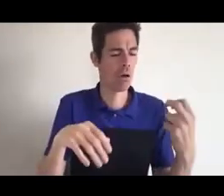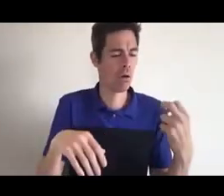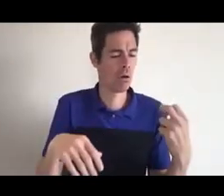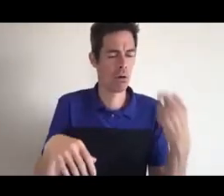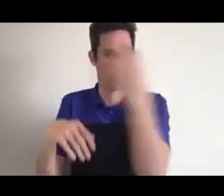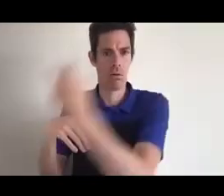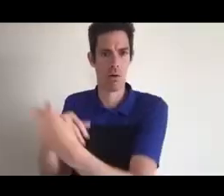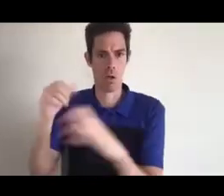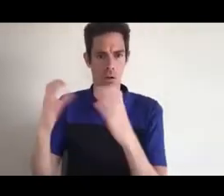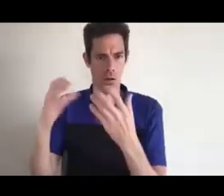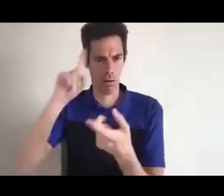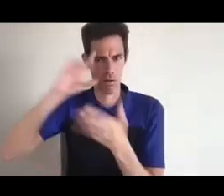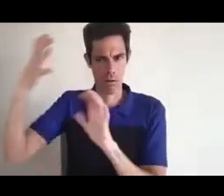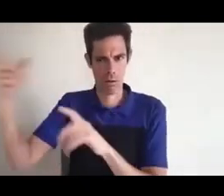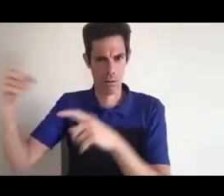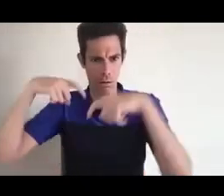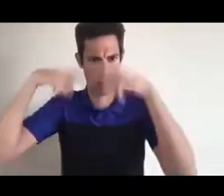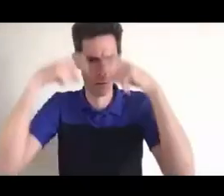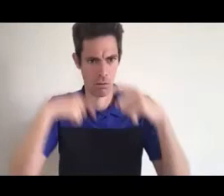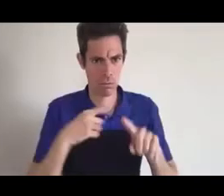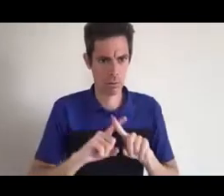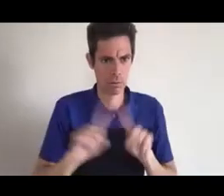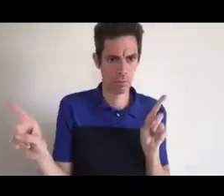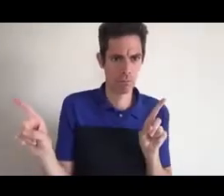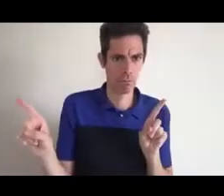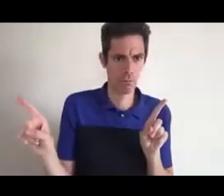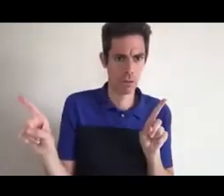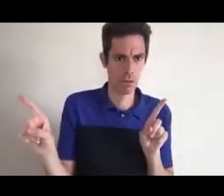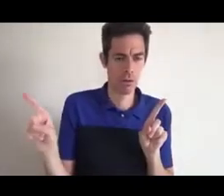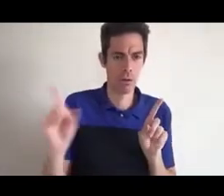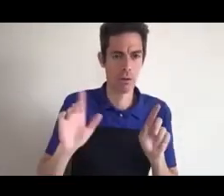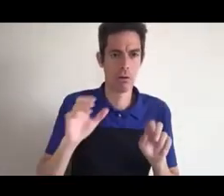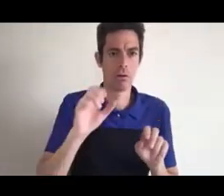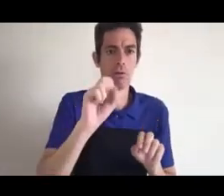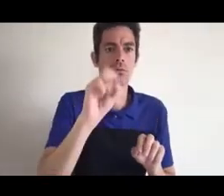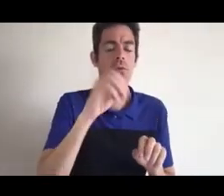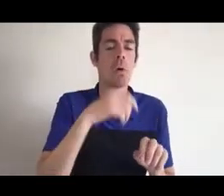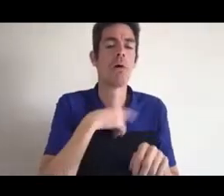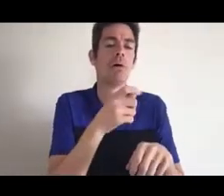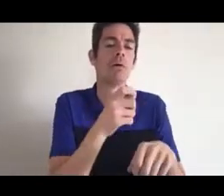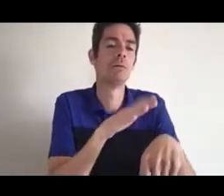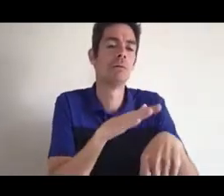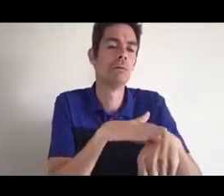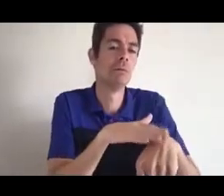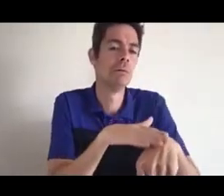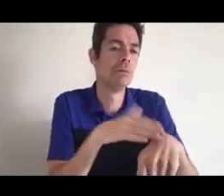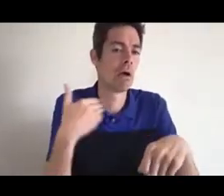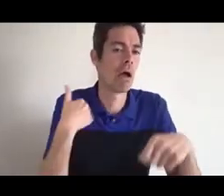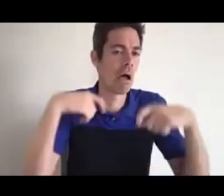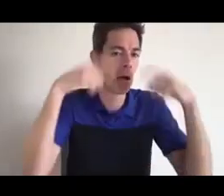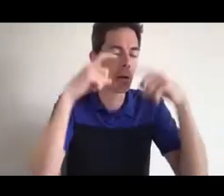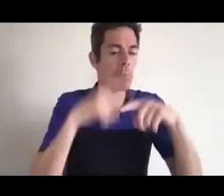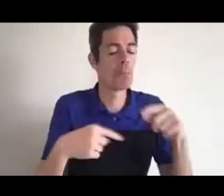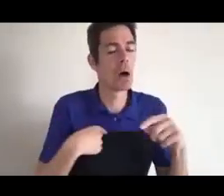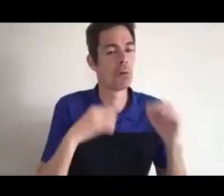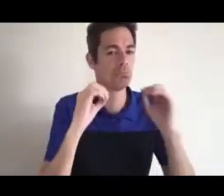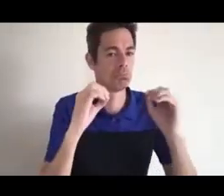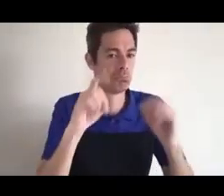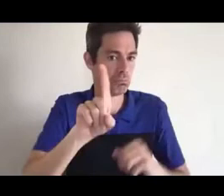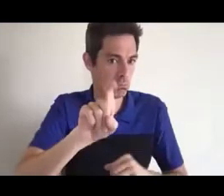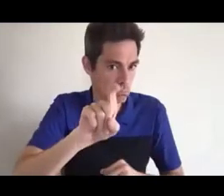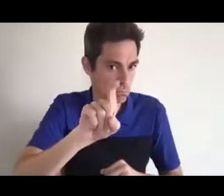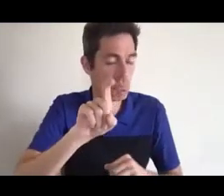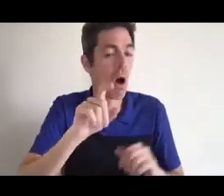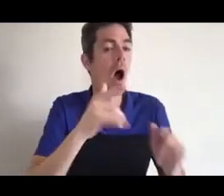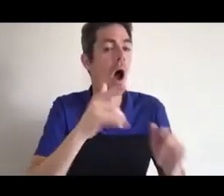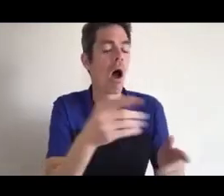but there's so many other teachers that are teaching. And so I don't want somebody to go to another class and think, well, why are they teaching different methods? So I